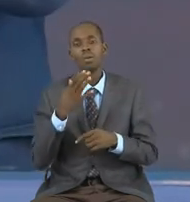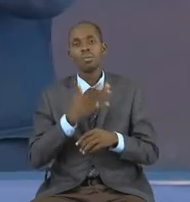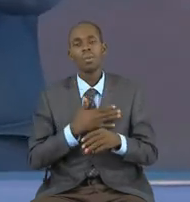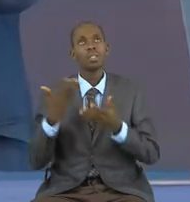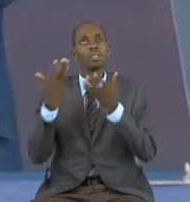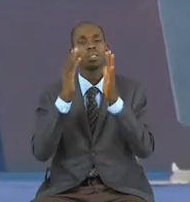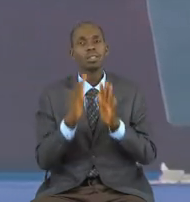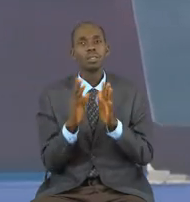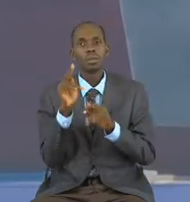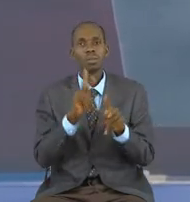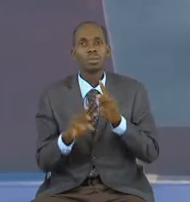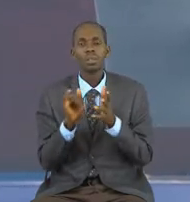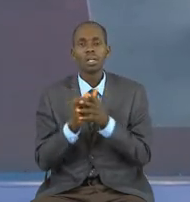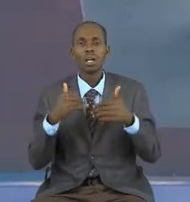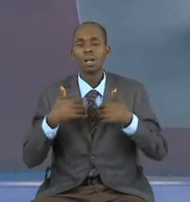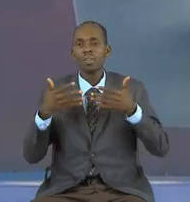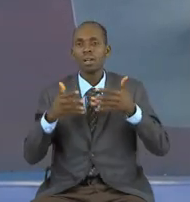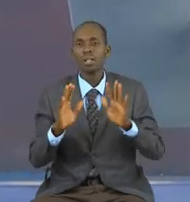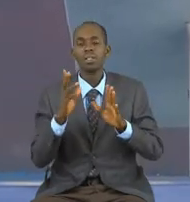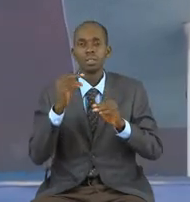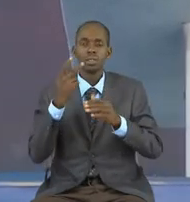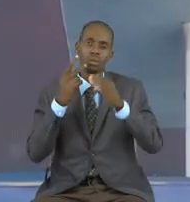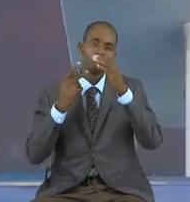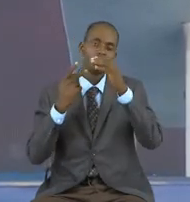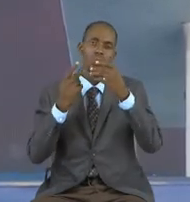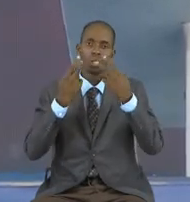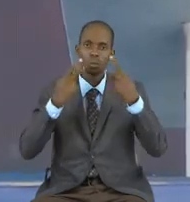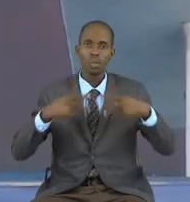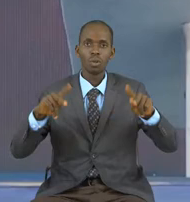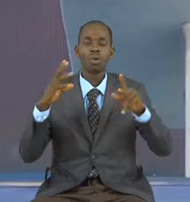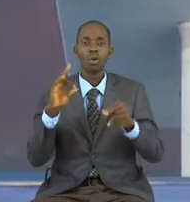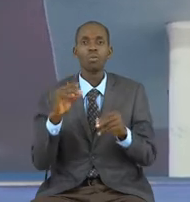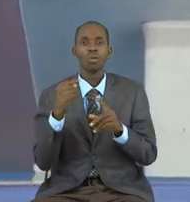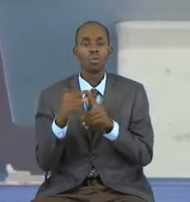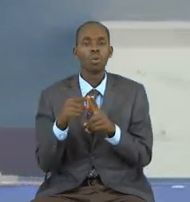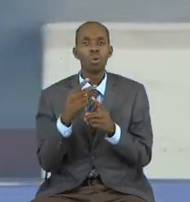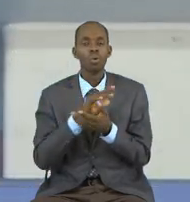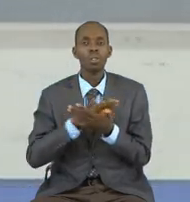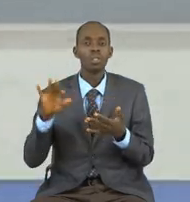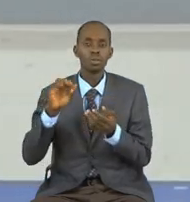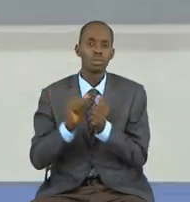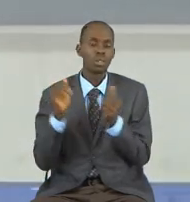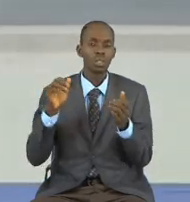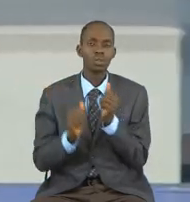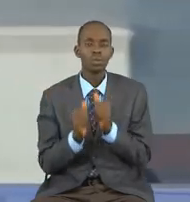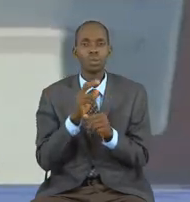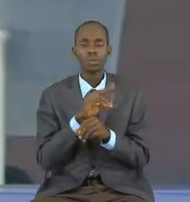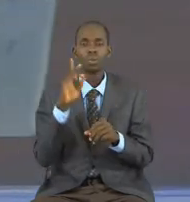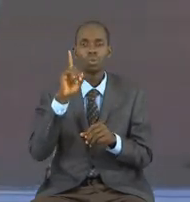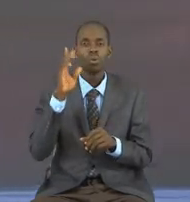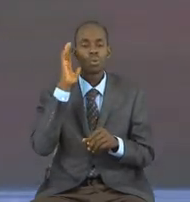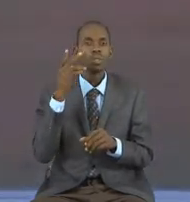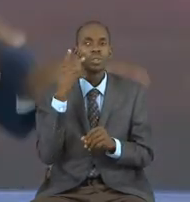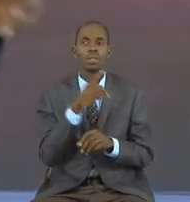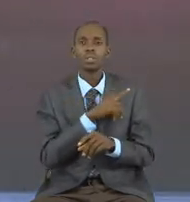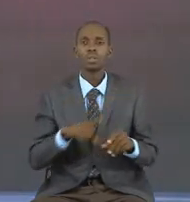the proclamation of holiness without which no man shall see the Lord, they have allowed that